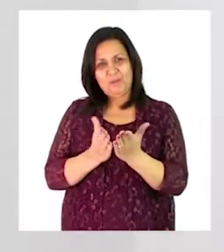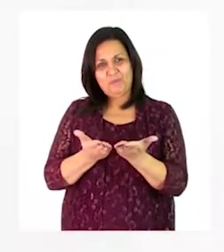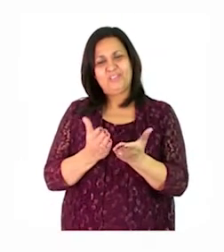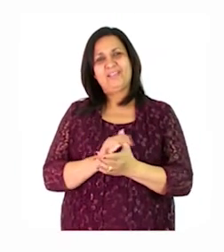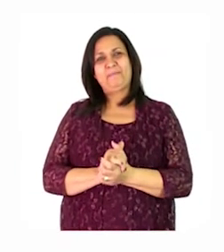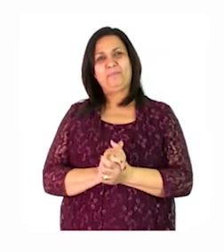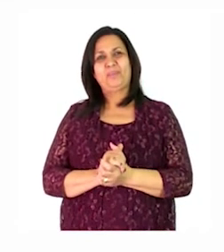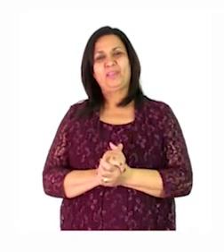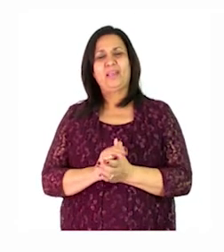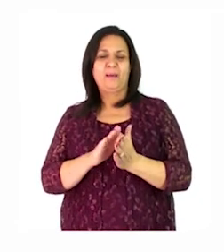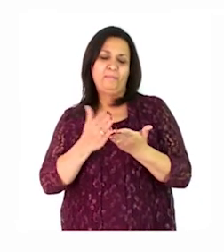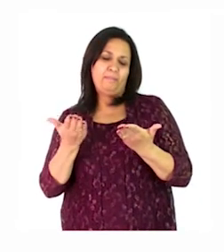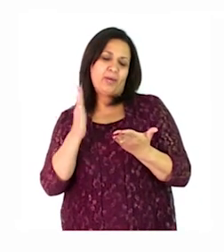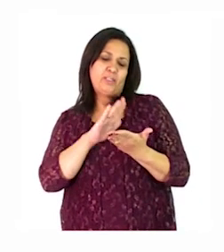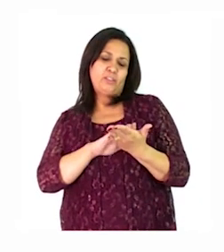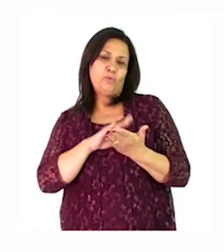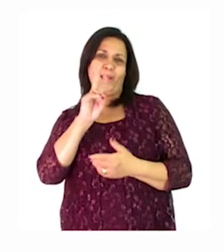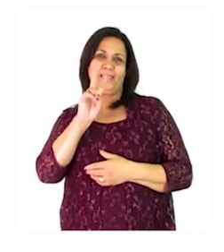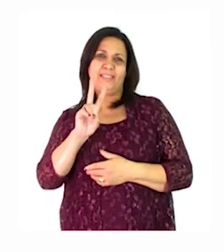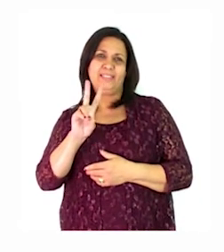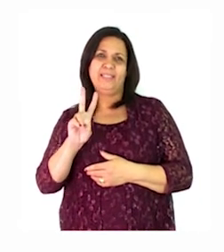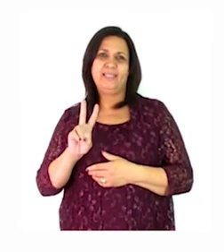on page 29.